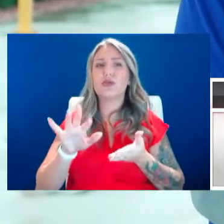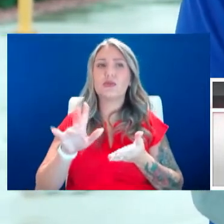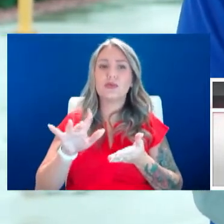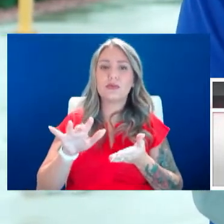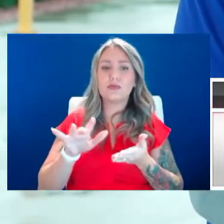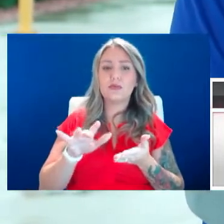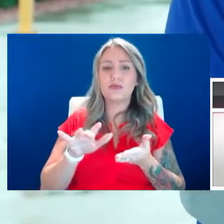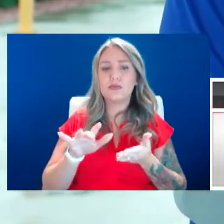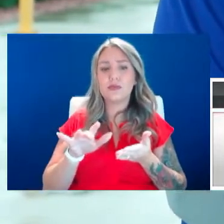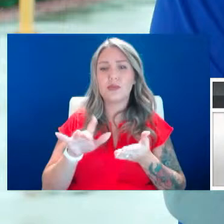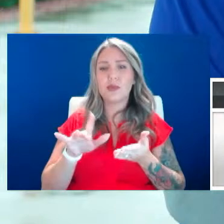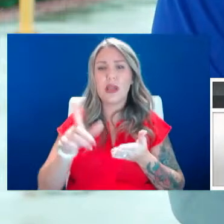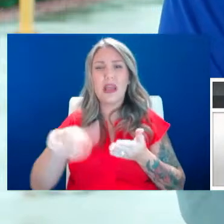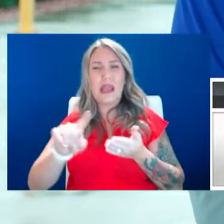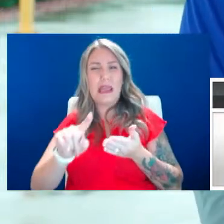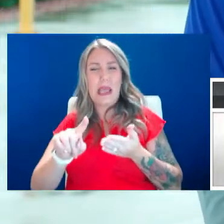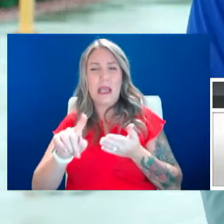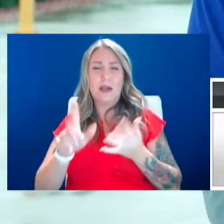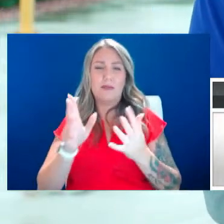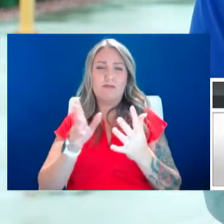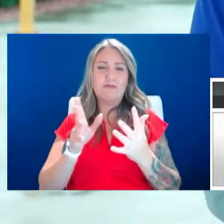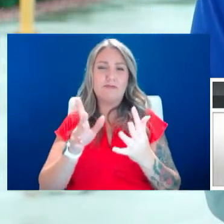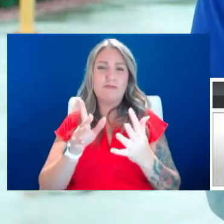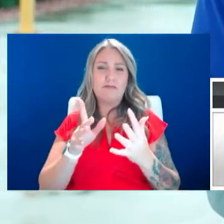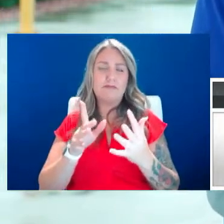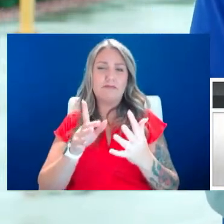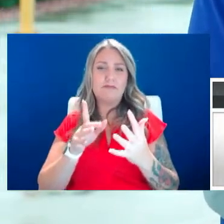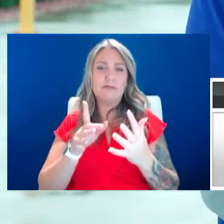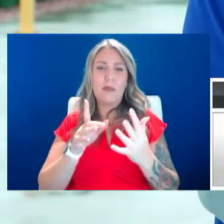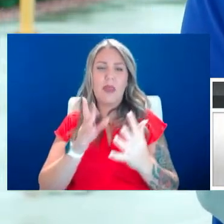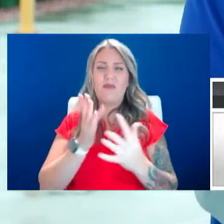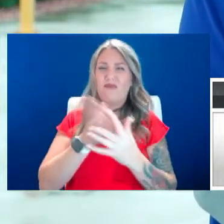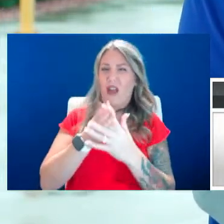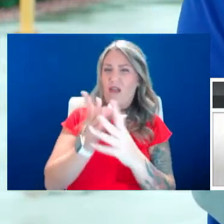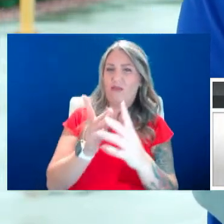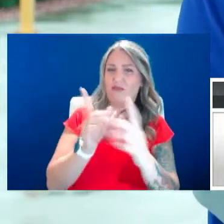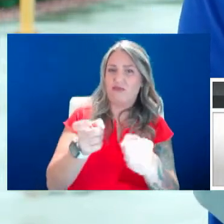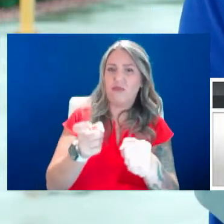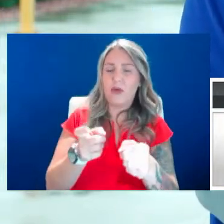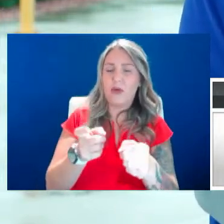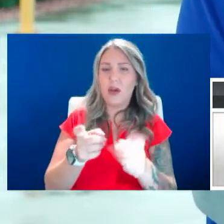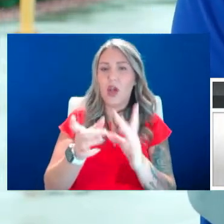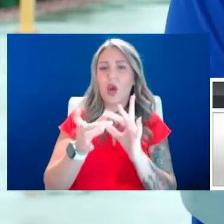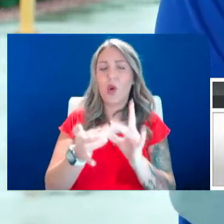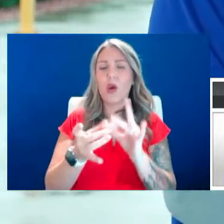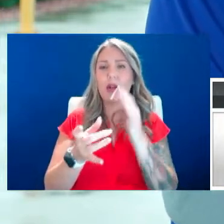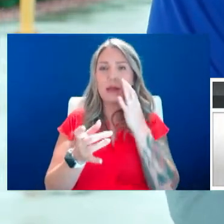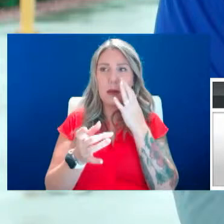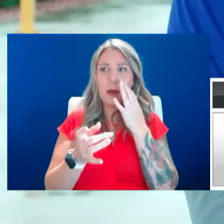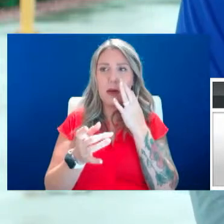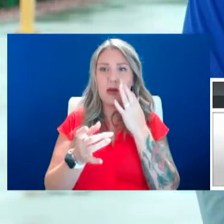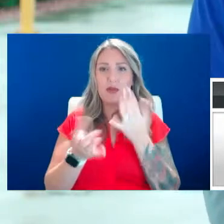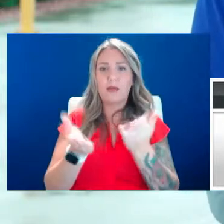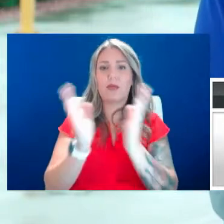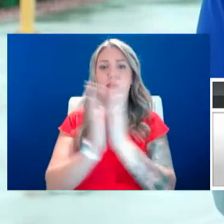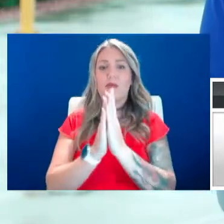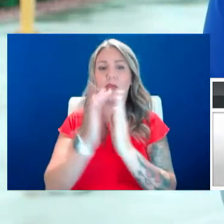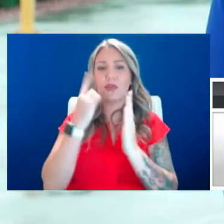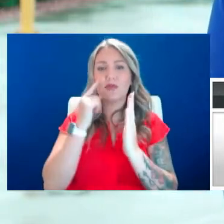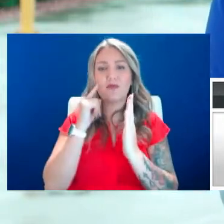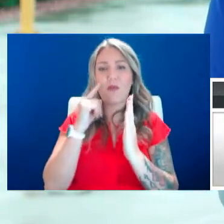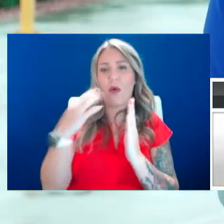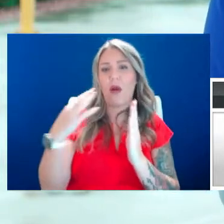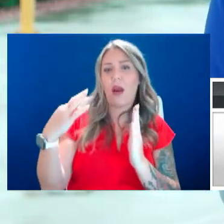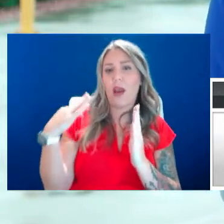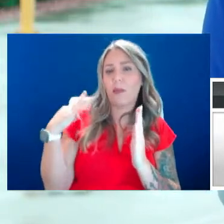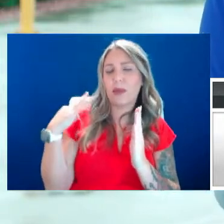file these grants really according to the request for applications that's